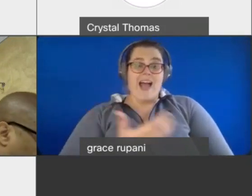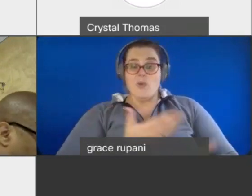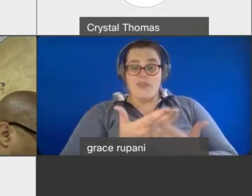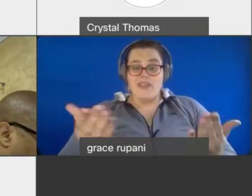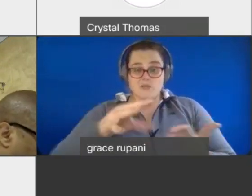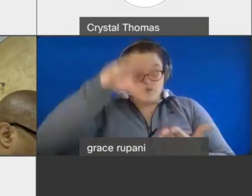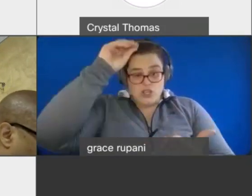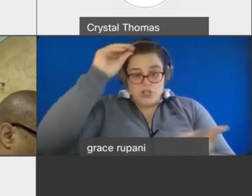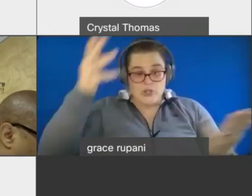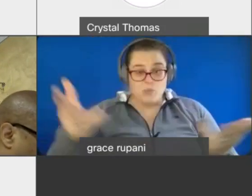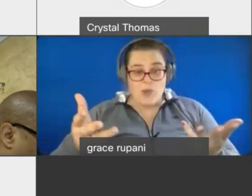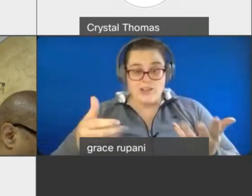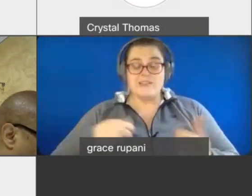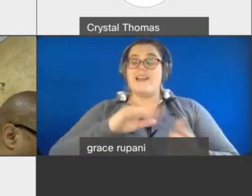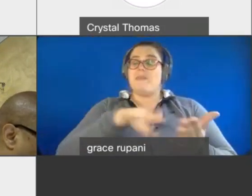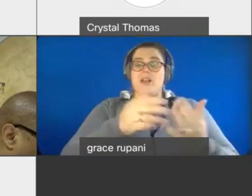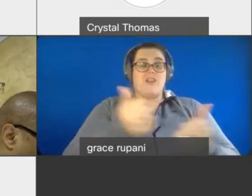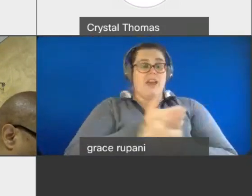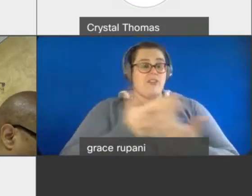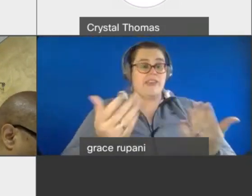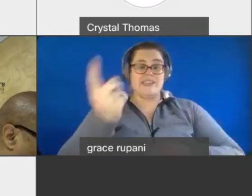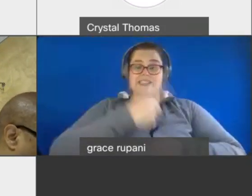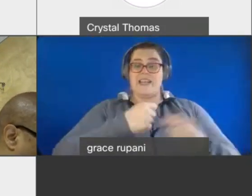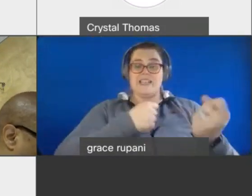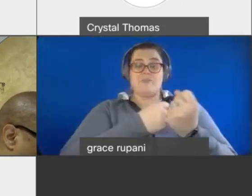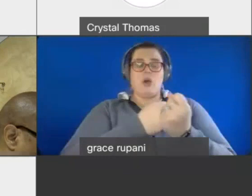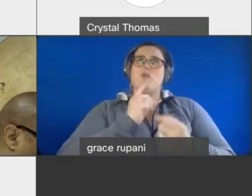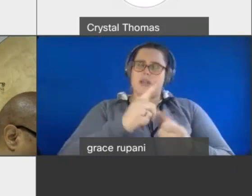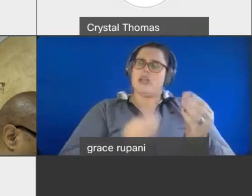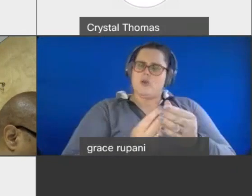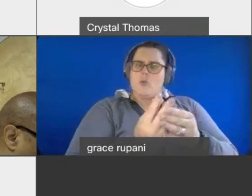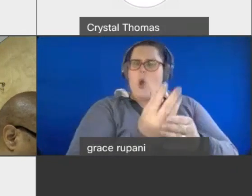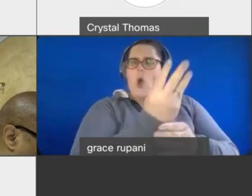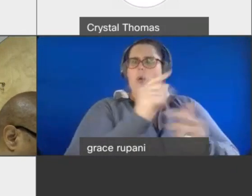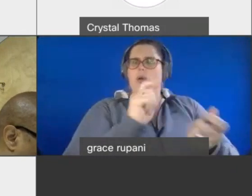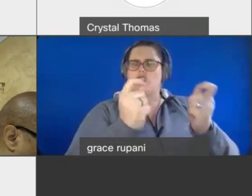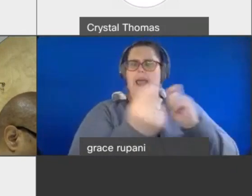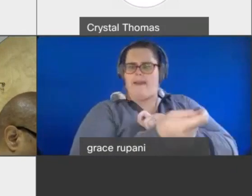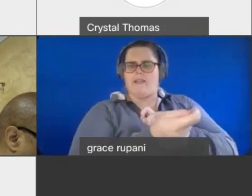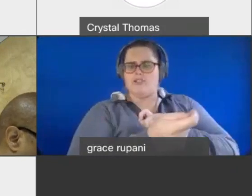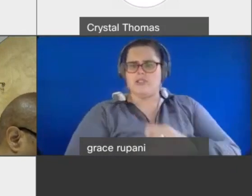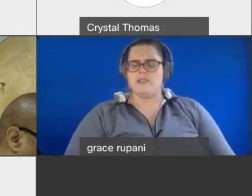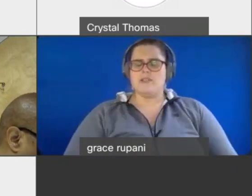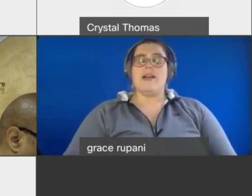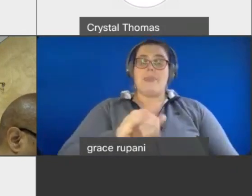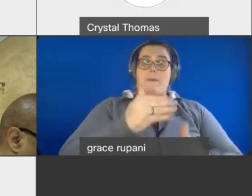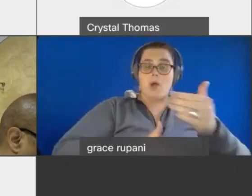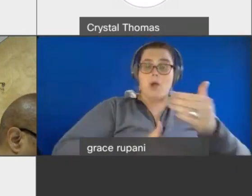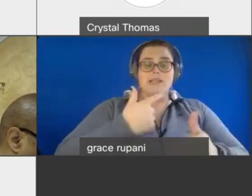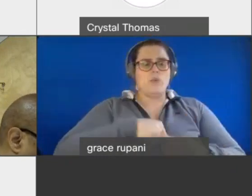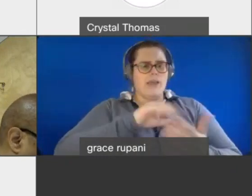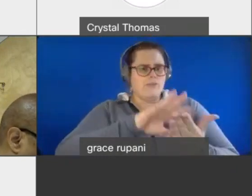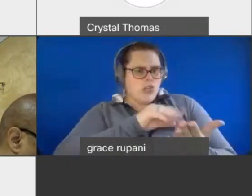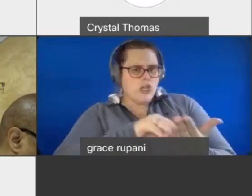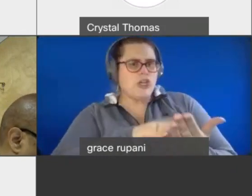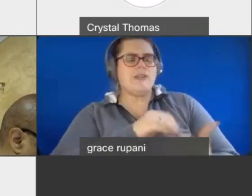much growth in the day support. We learned in the process, and we have embraced lessons learned and